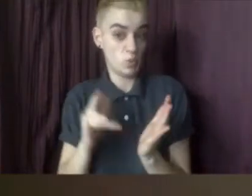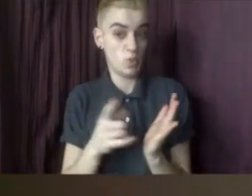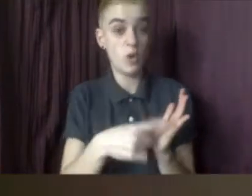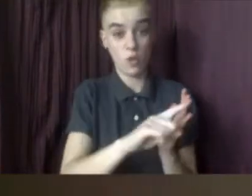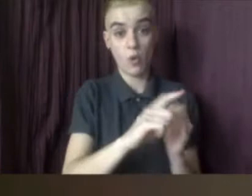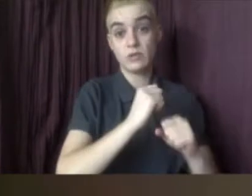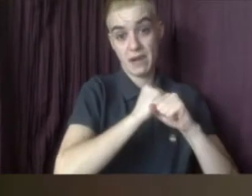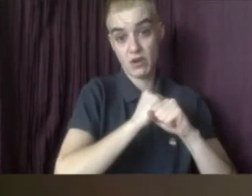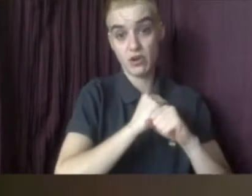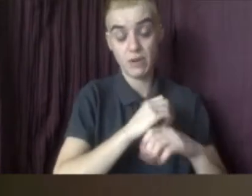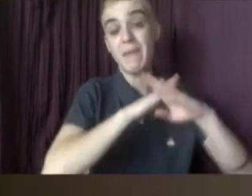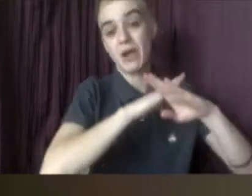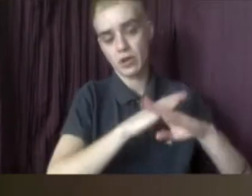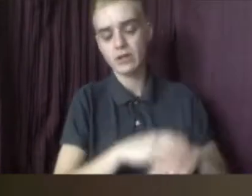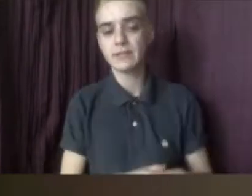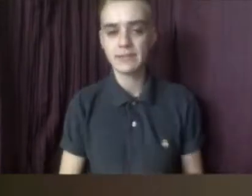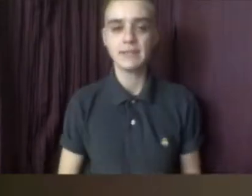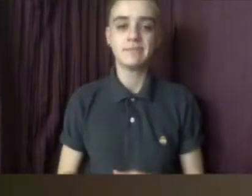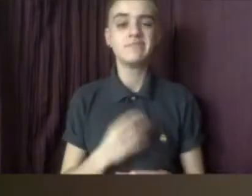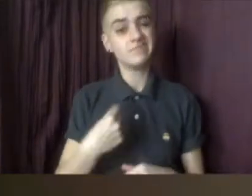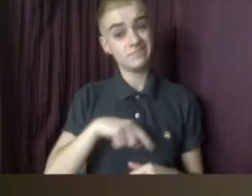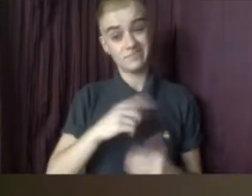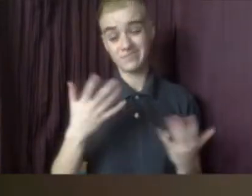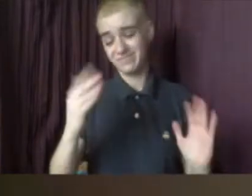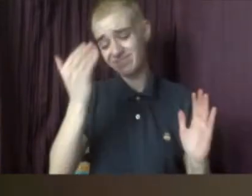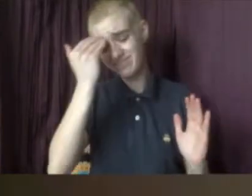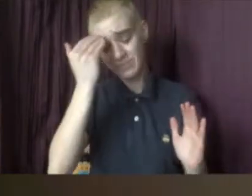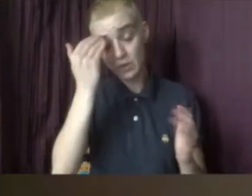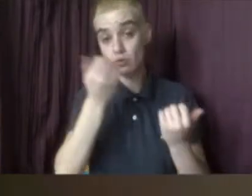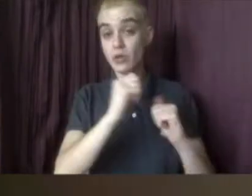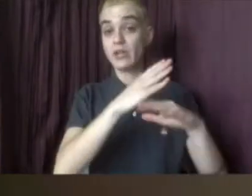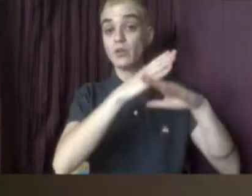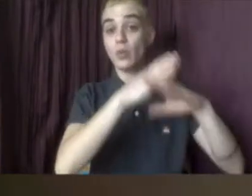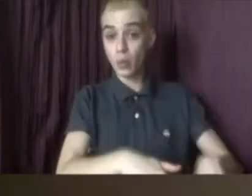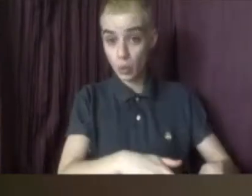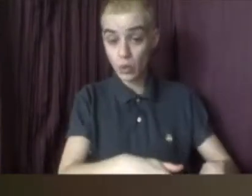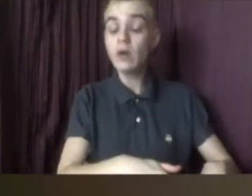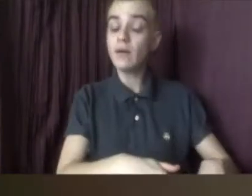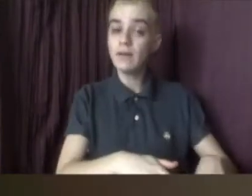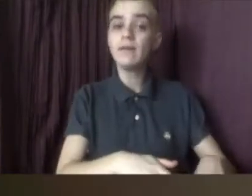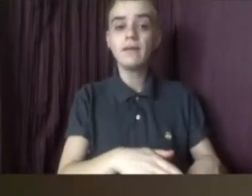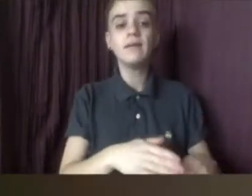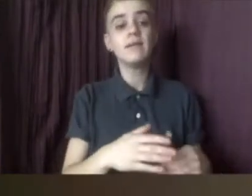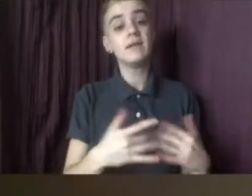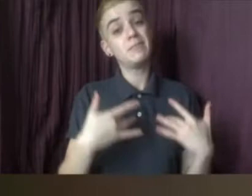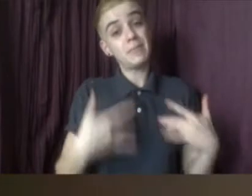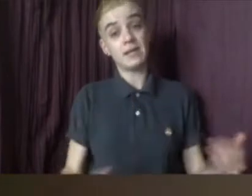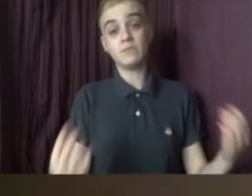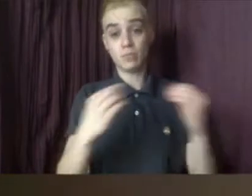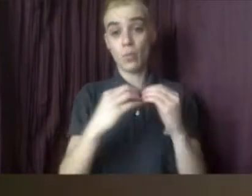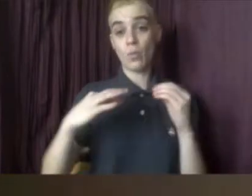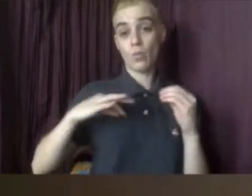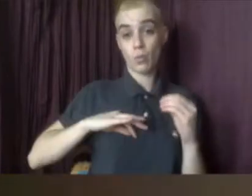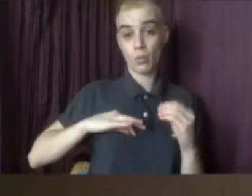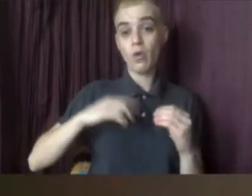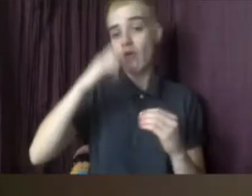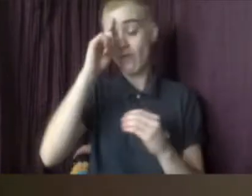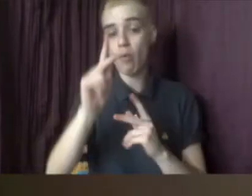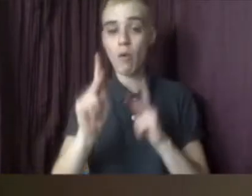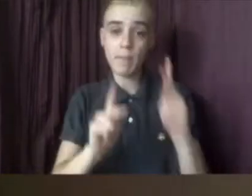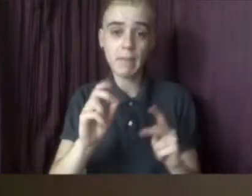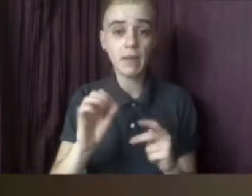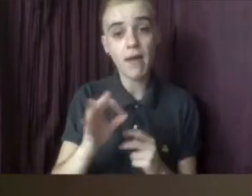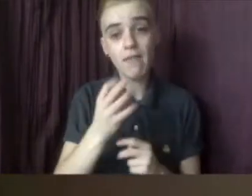I should say that the For the People Act doesn't solve the problem of racial discrimination in democratic systems. It includes a lot, as